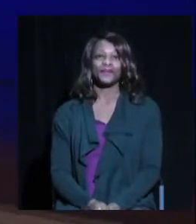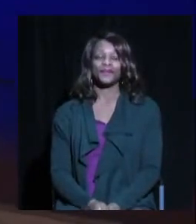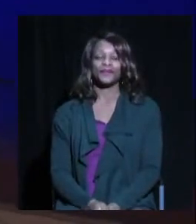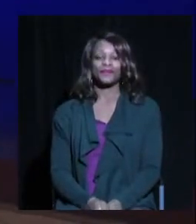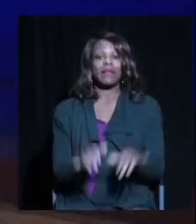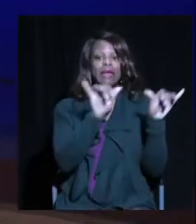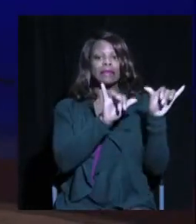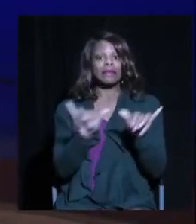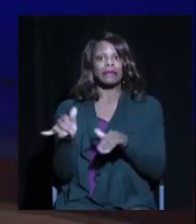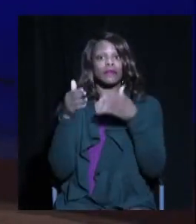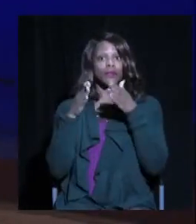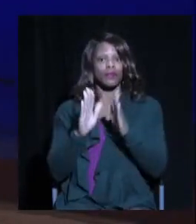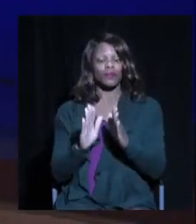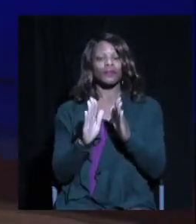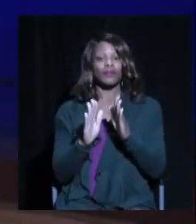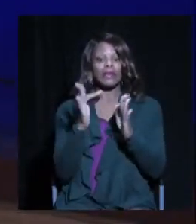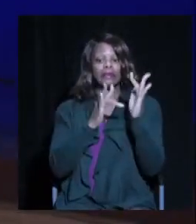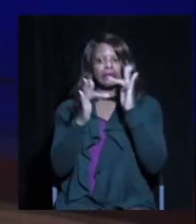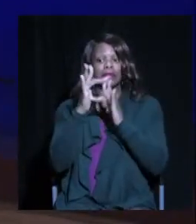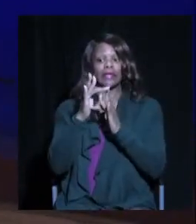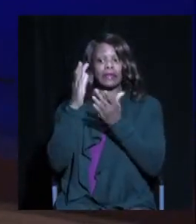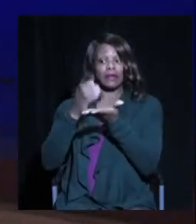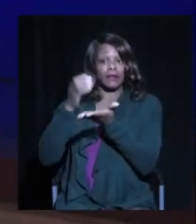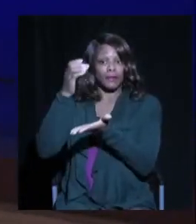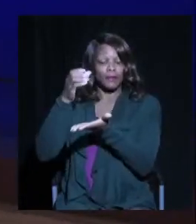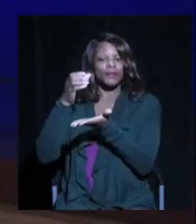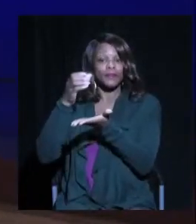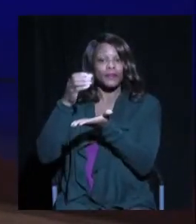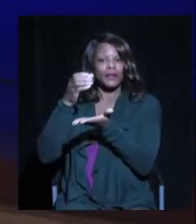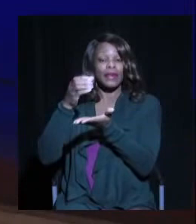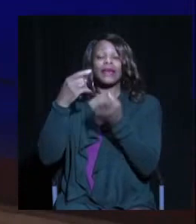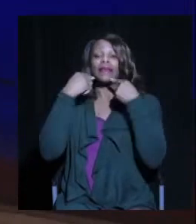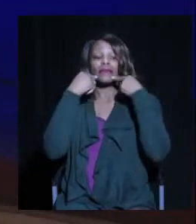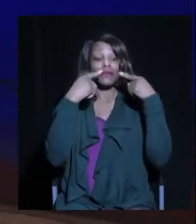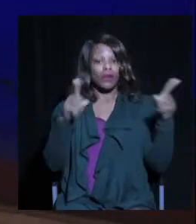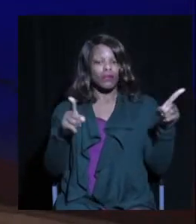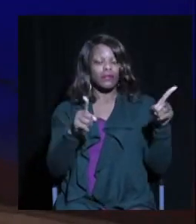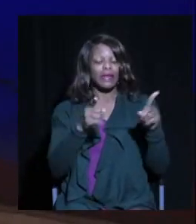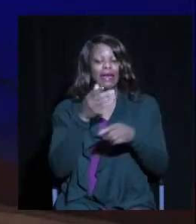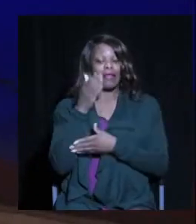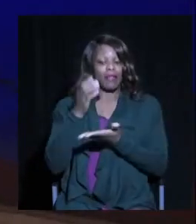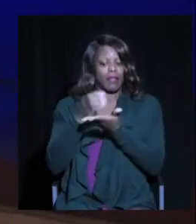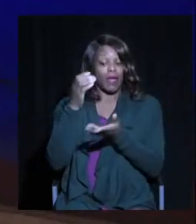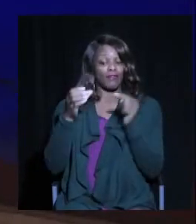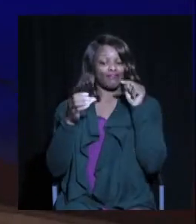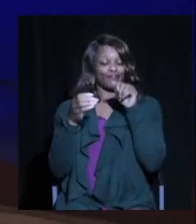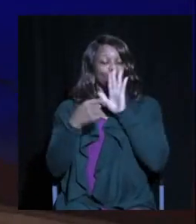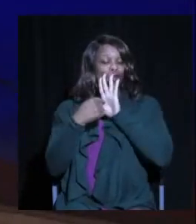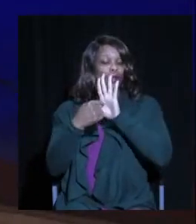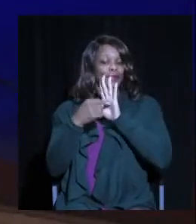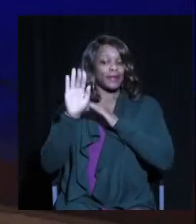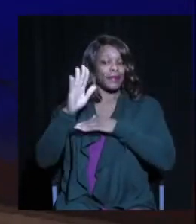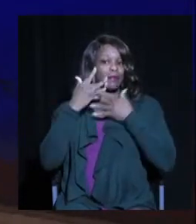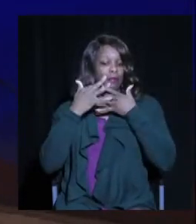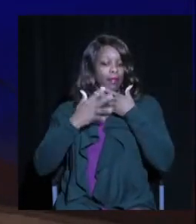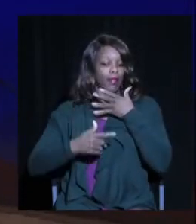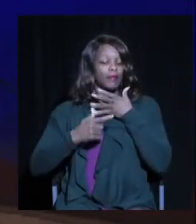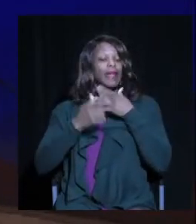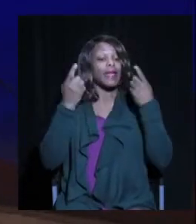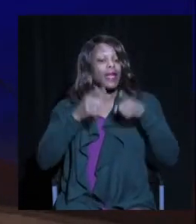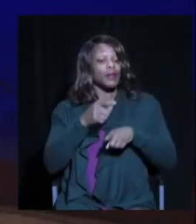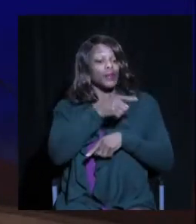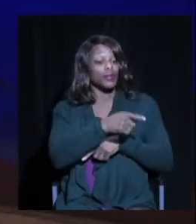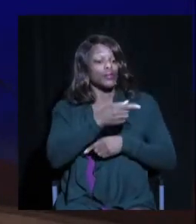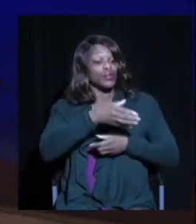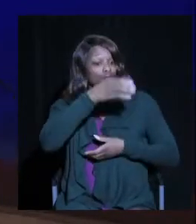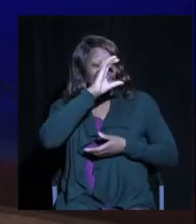In the same way, Jesus took the cup and said, "This cup represents my blood, and whenever you